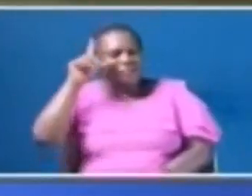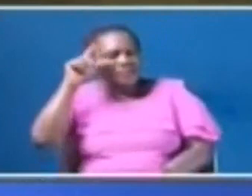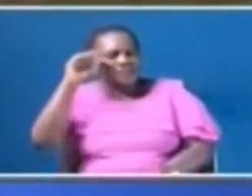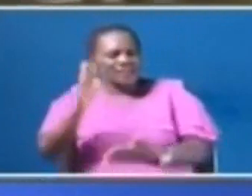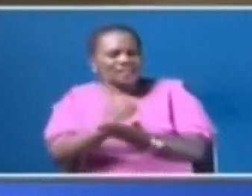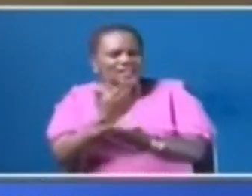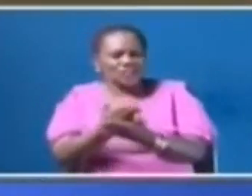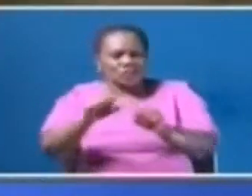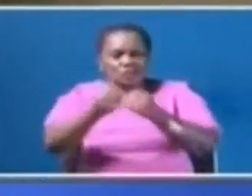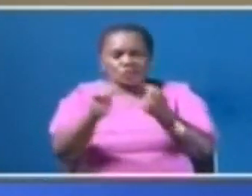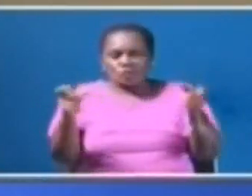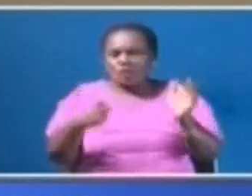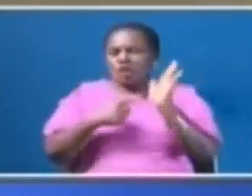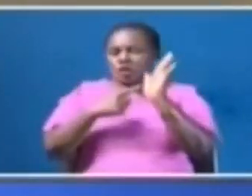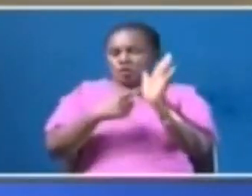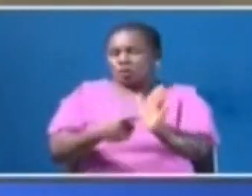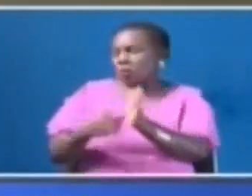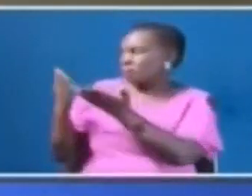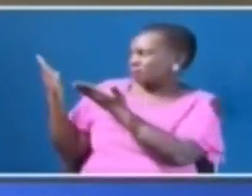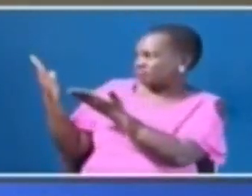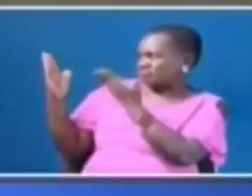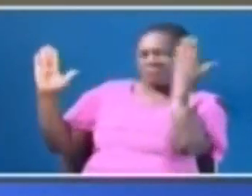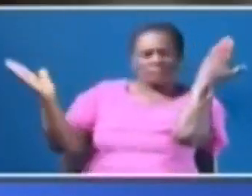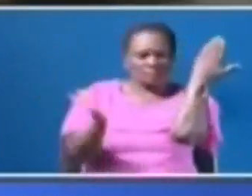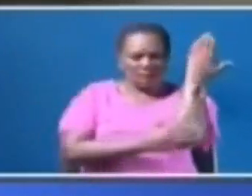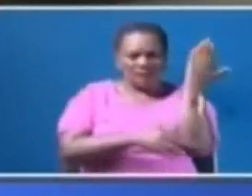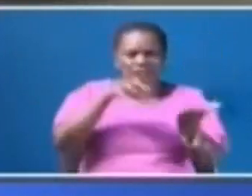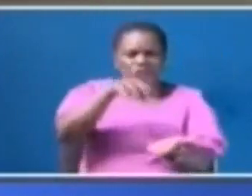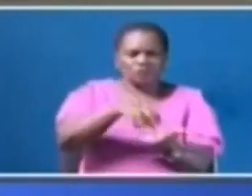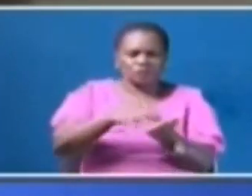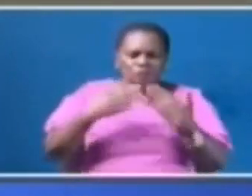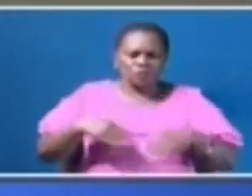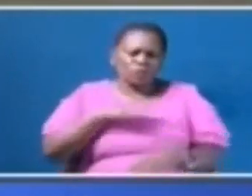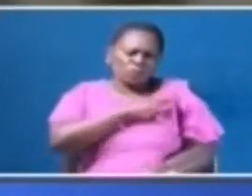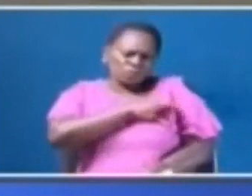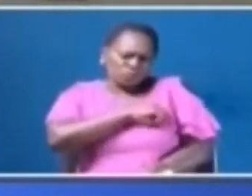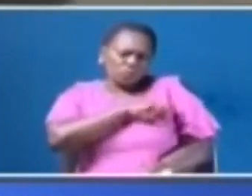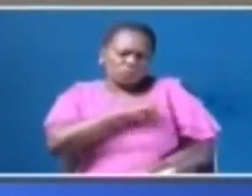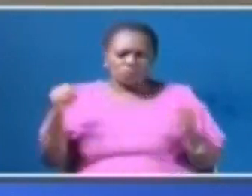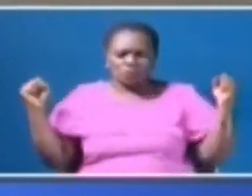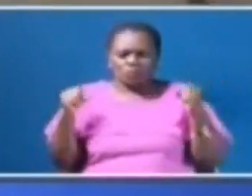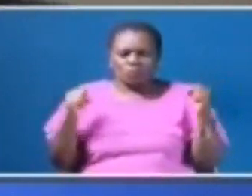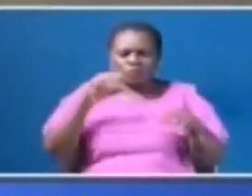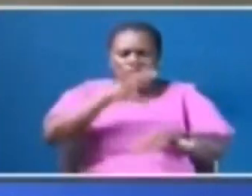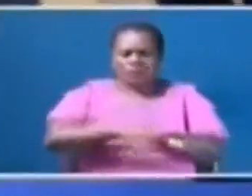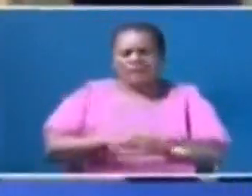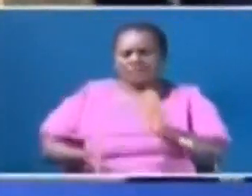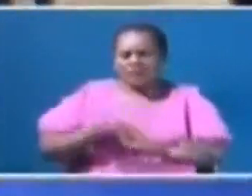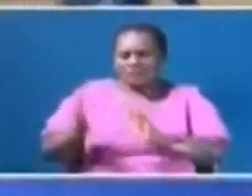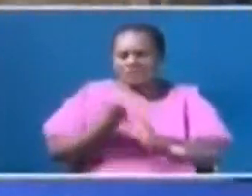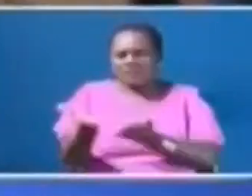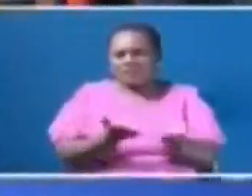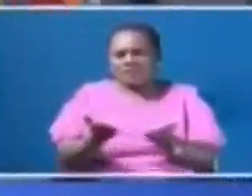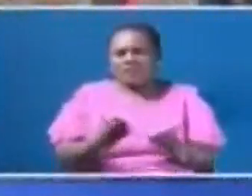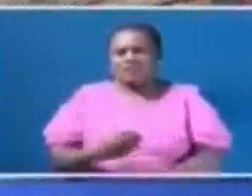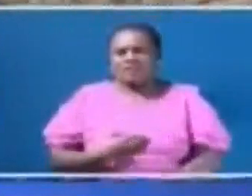on social media show a desperate situation of applicants braving the morning cold to be served first. A visit